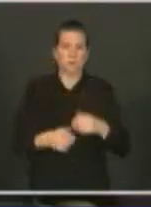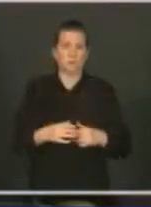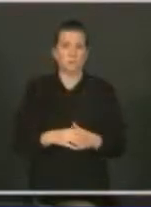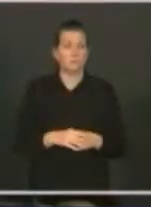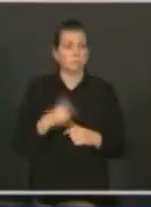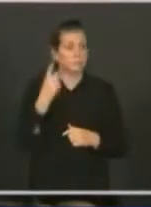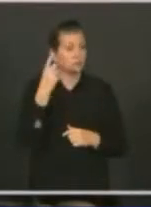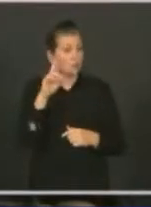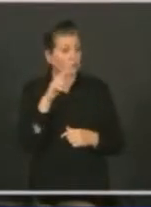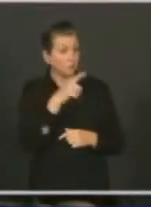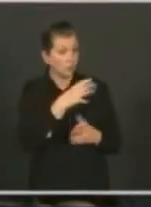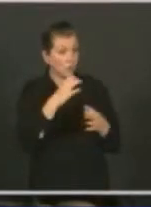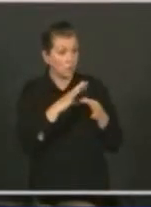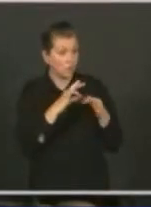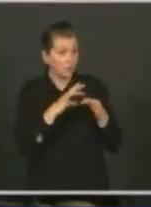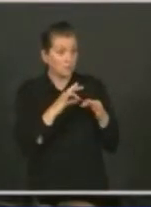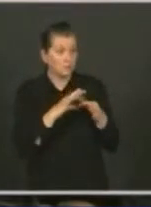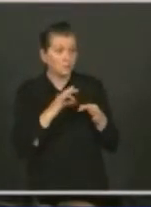her?